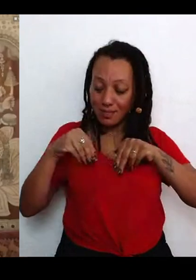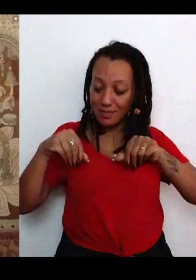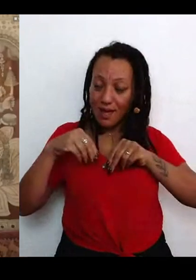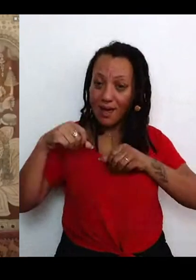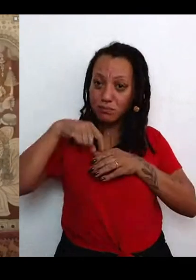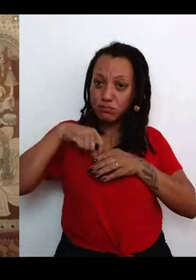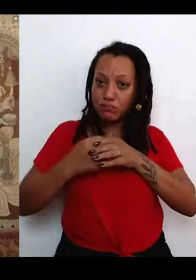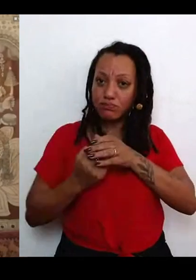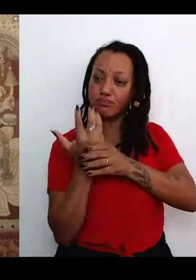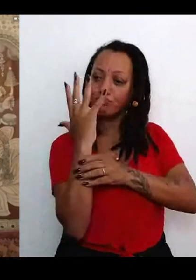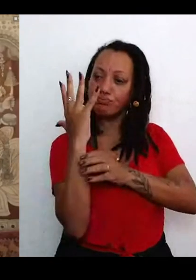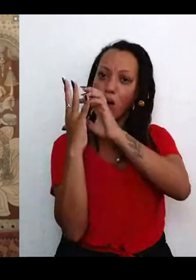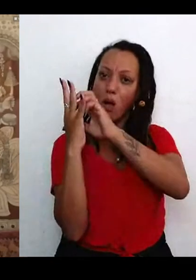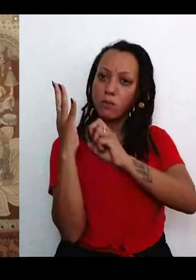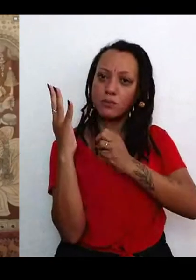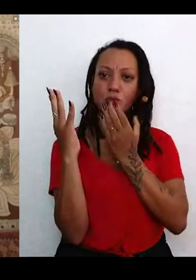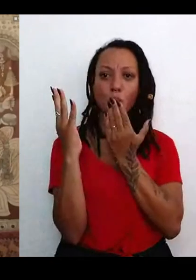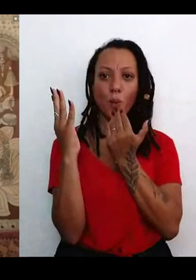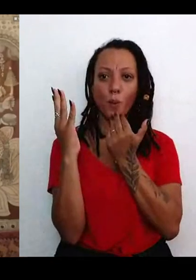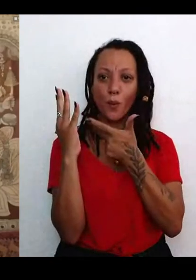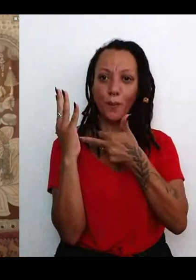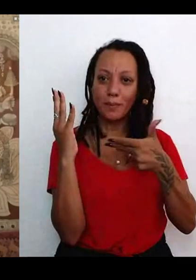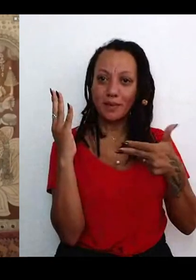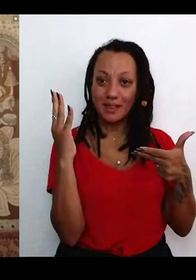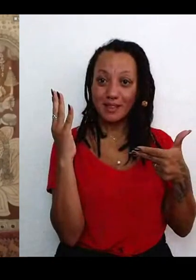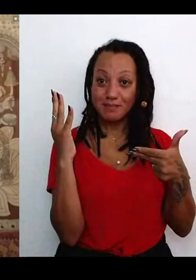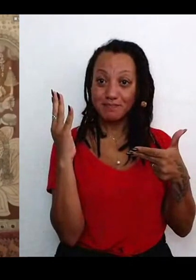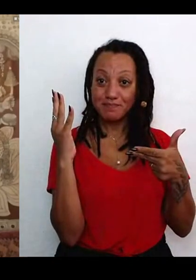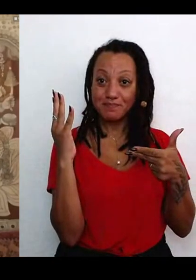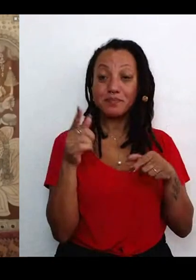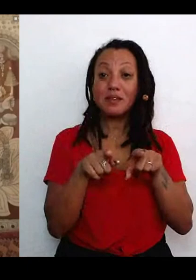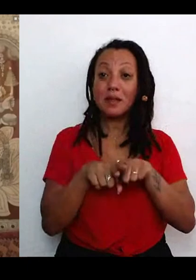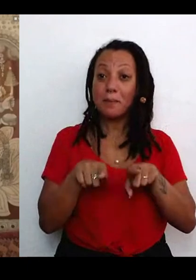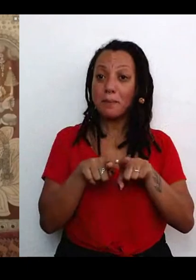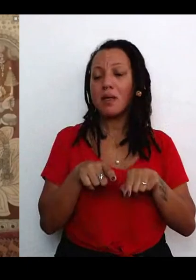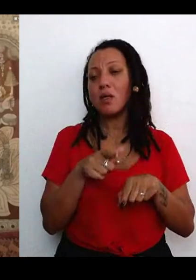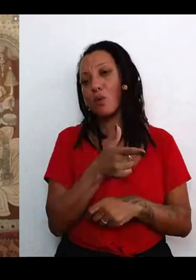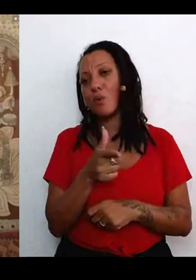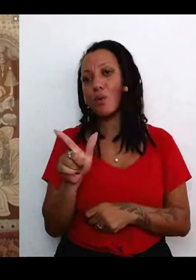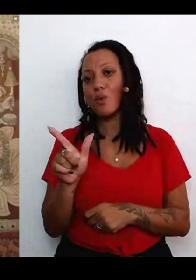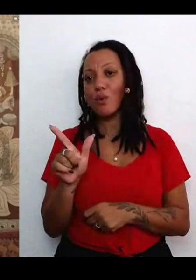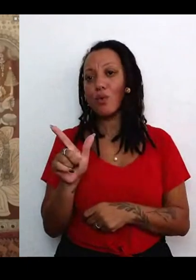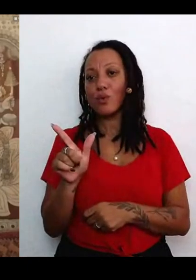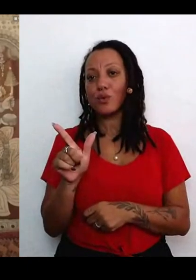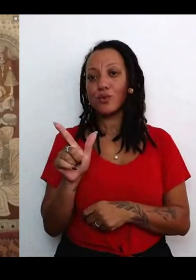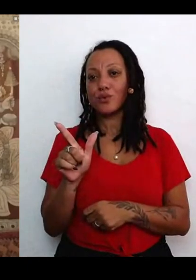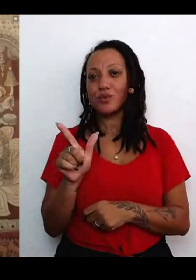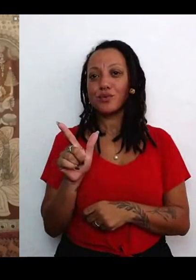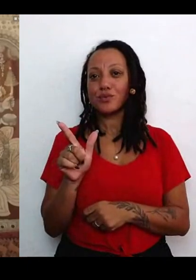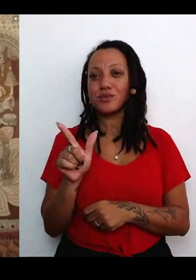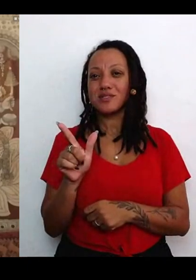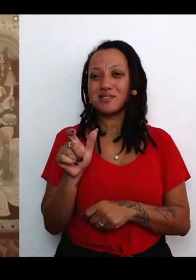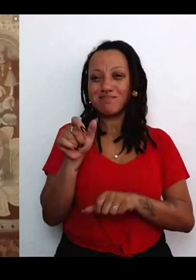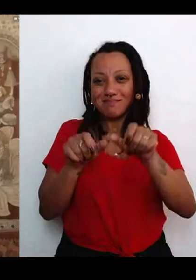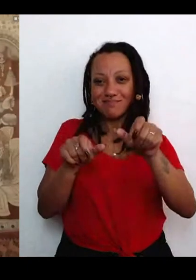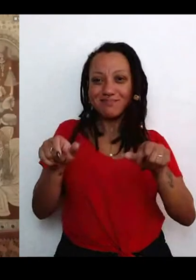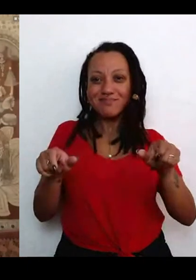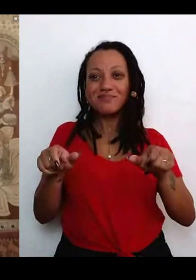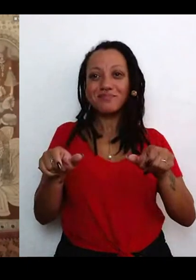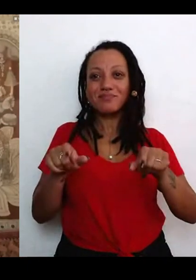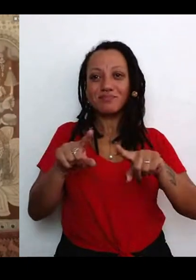combined with the assumed superiority of humans from two other species this is